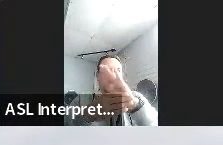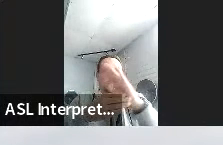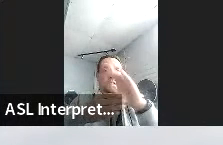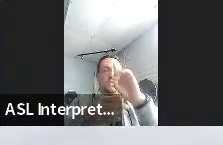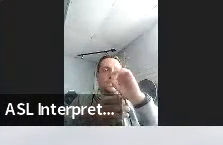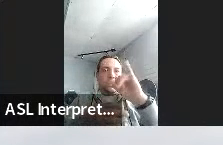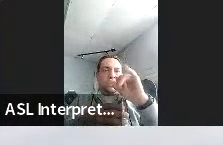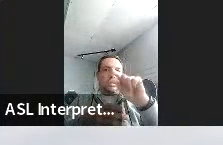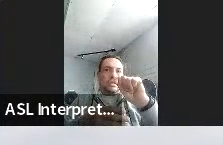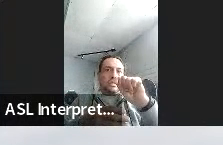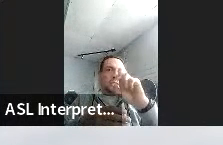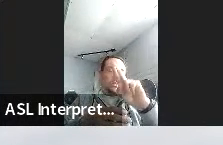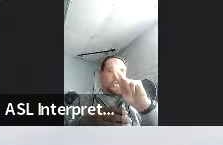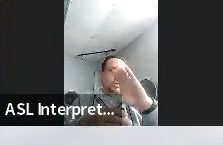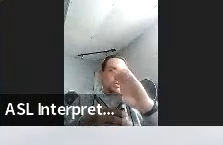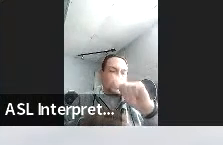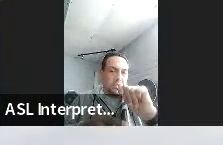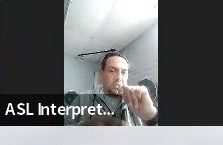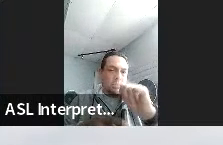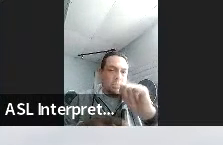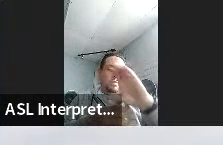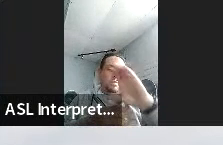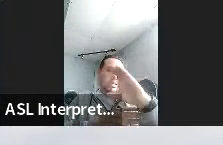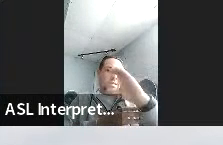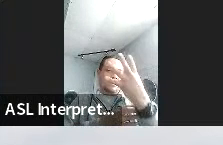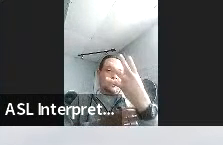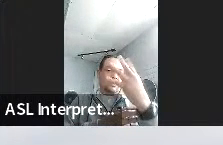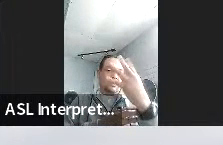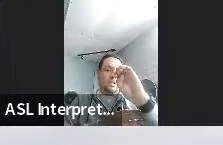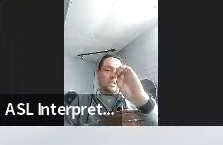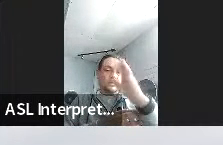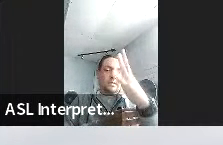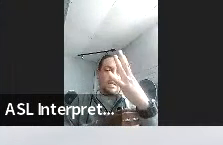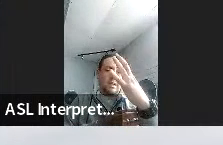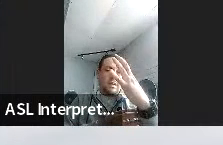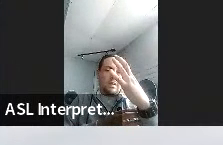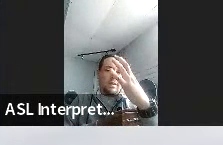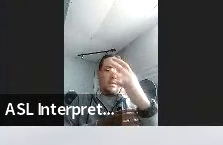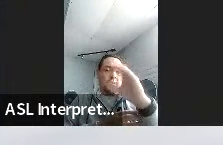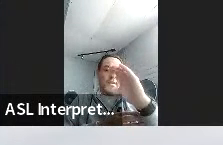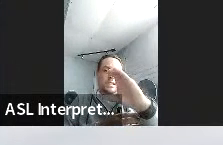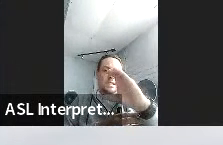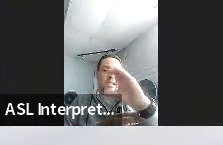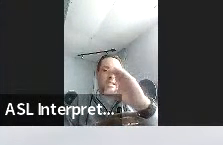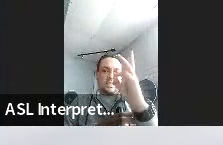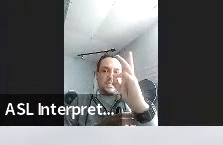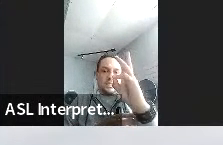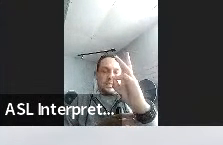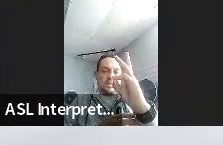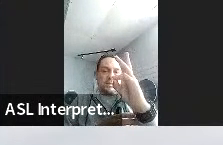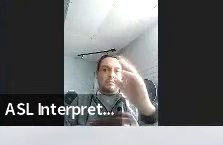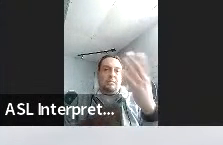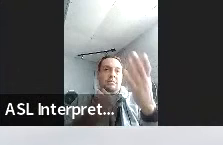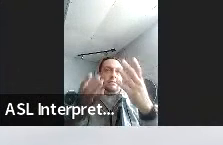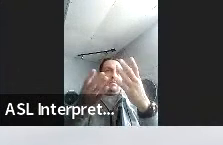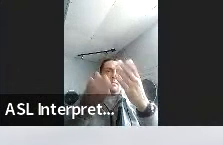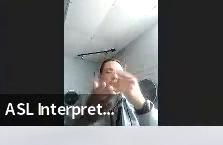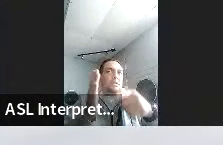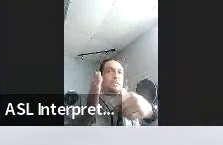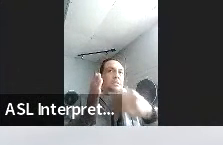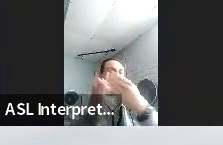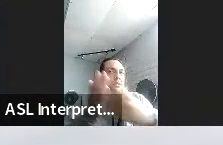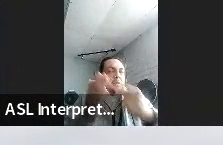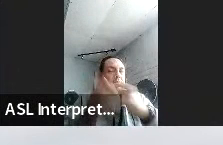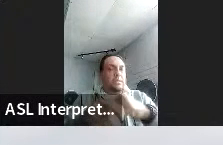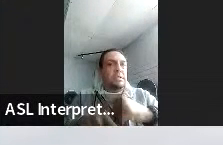typically zoned C4, C5, or C6. While there are sometimes important distinctions between these districts,